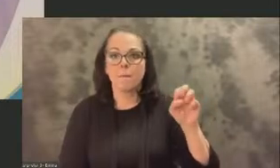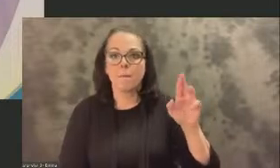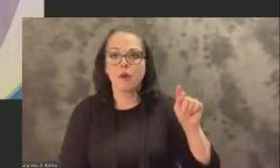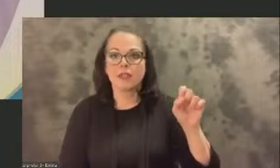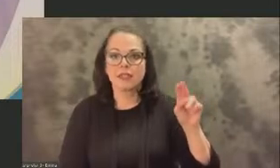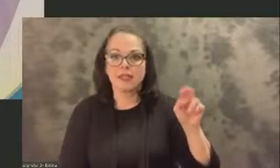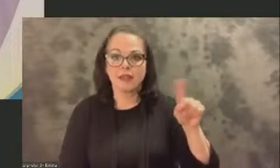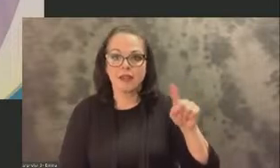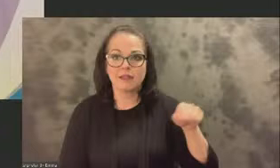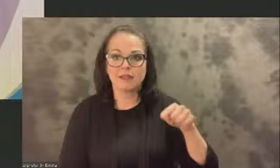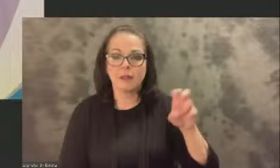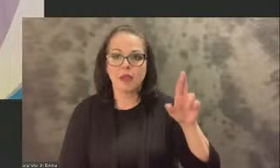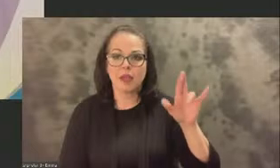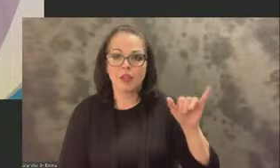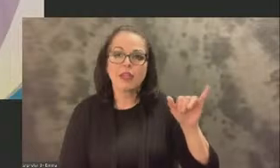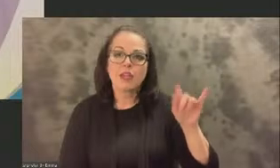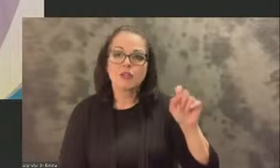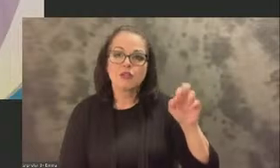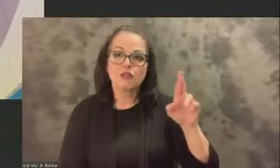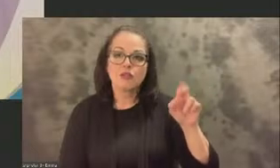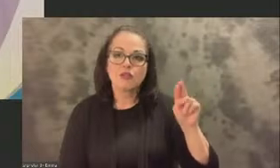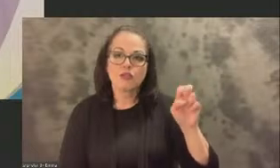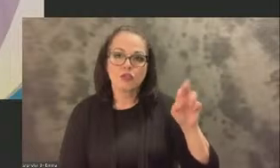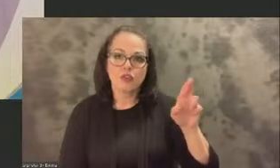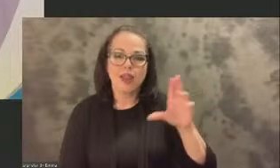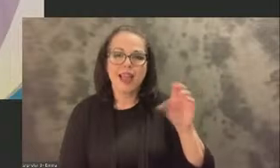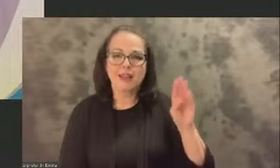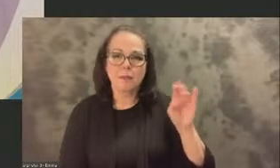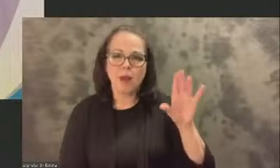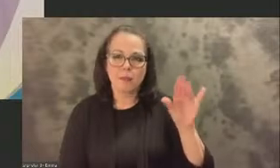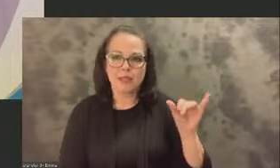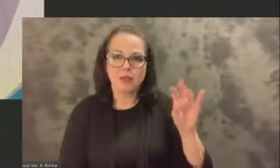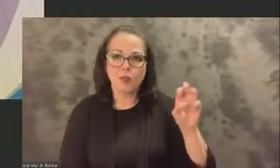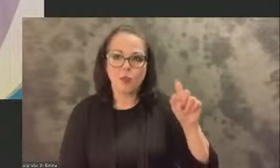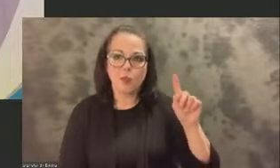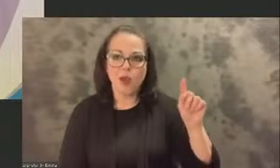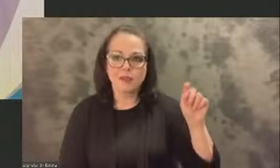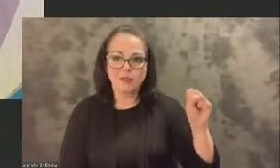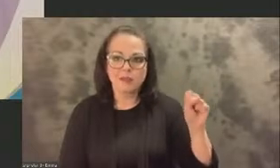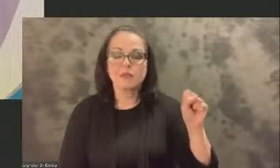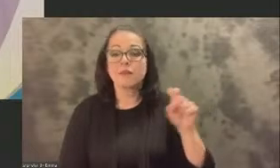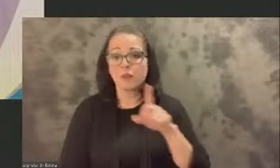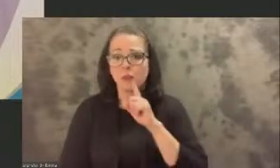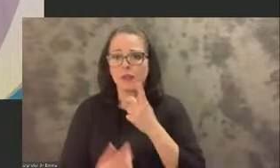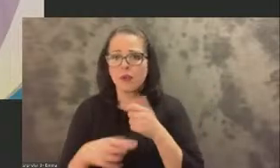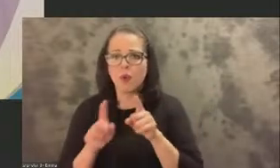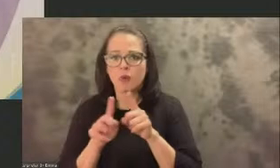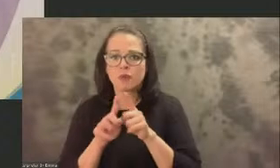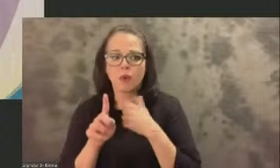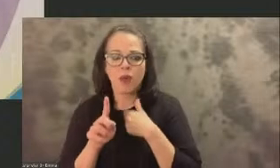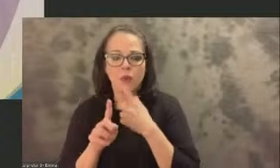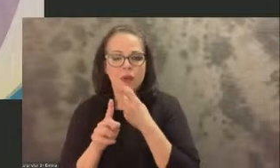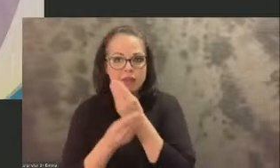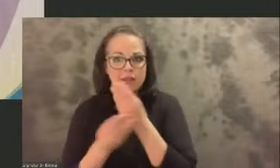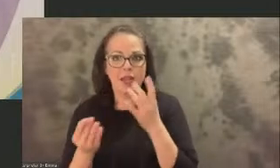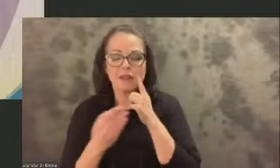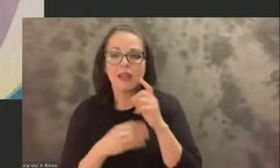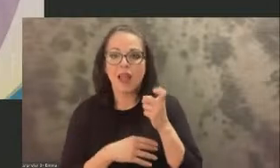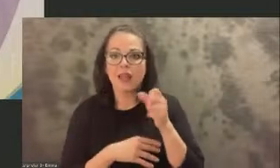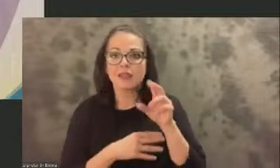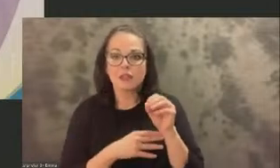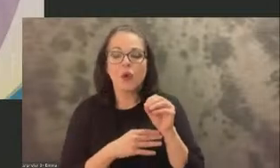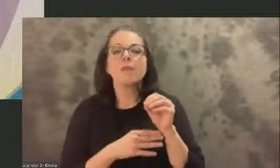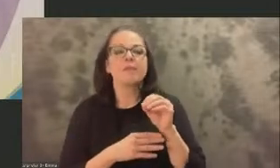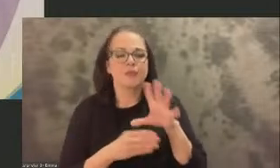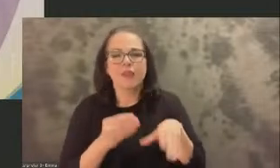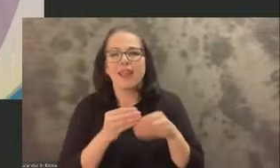Mary Turner, and Bobby Watts. I want to also just say that the ex officio members who joined